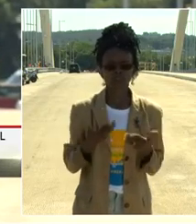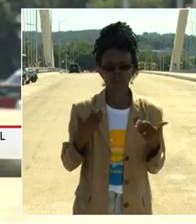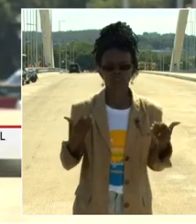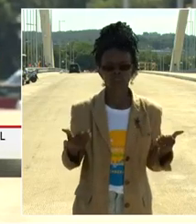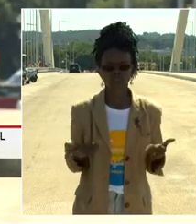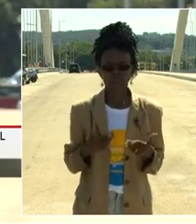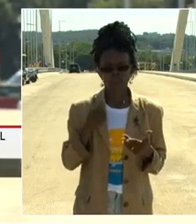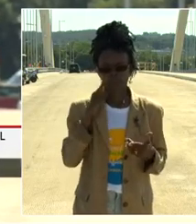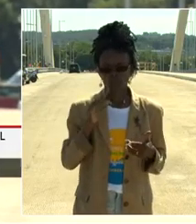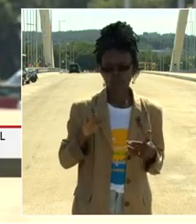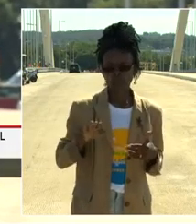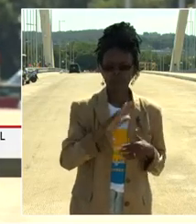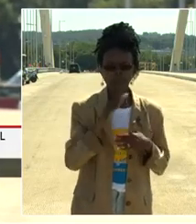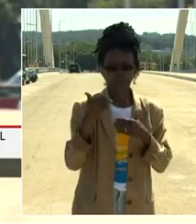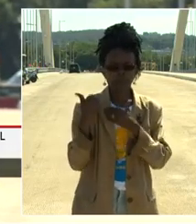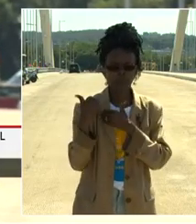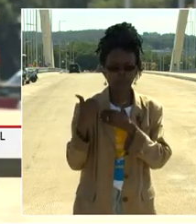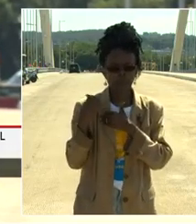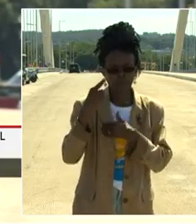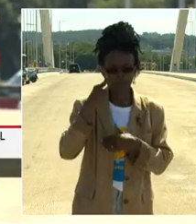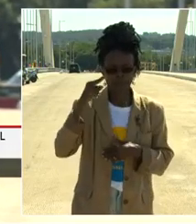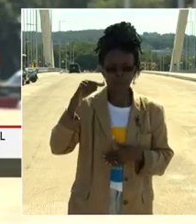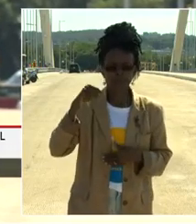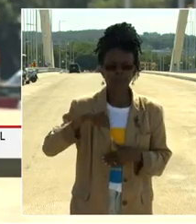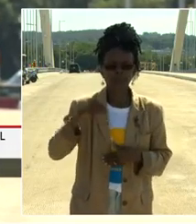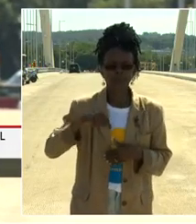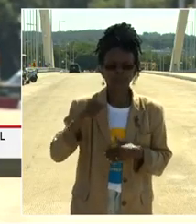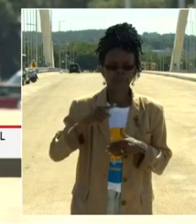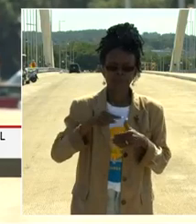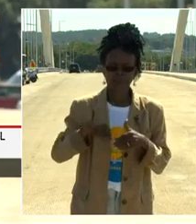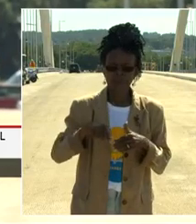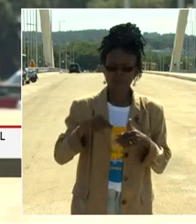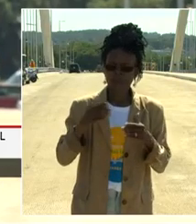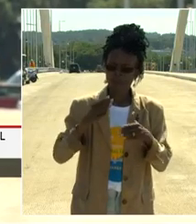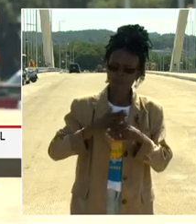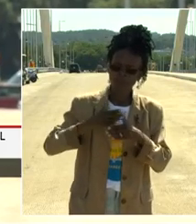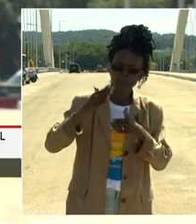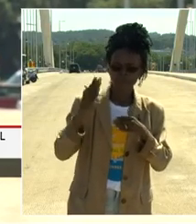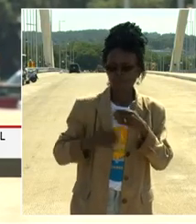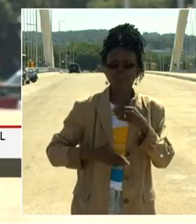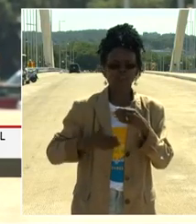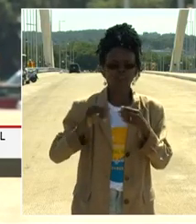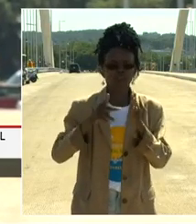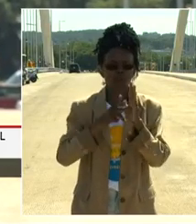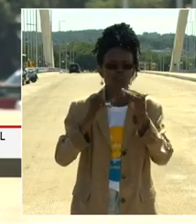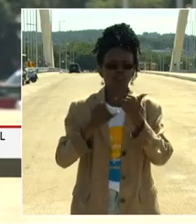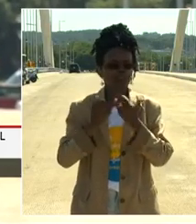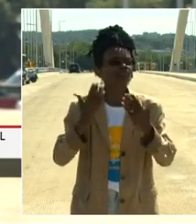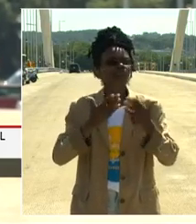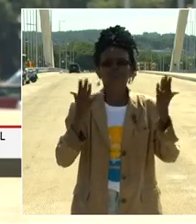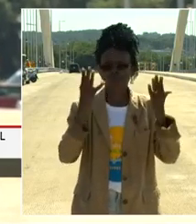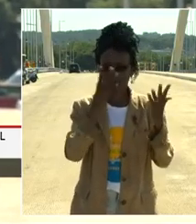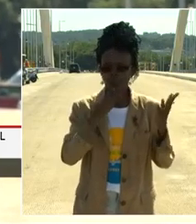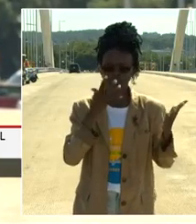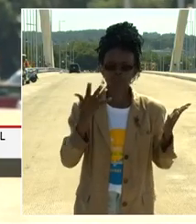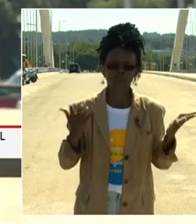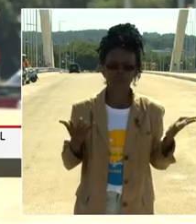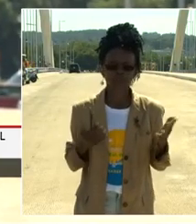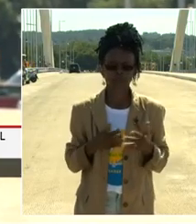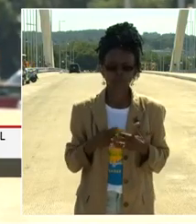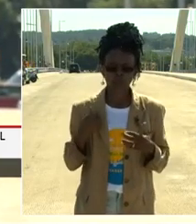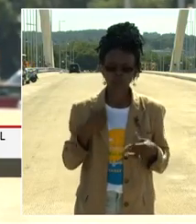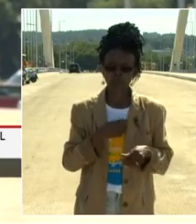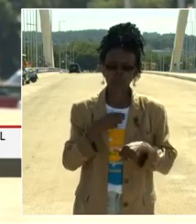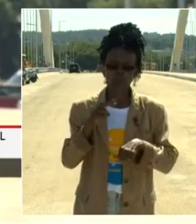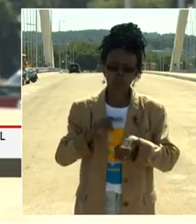role in getting us to this beautiful day. We, of course, celebrate Frederick